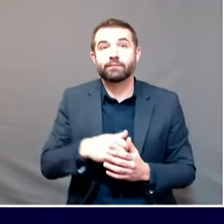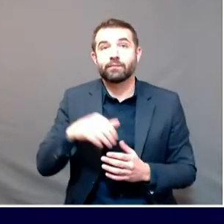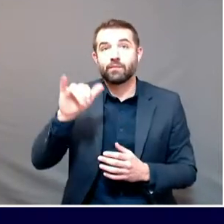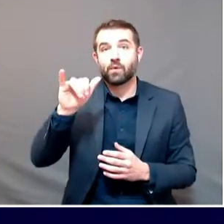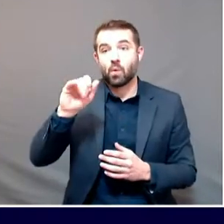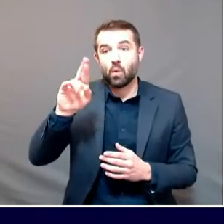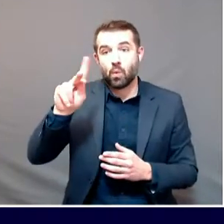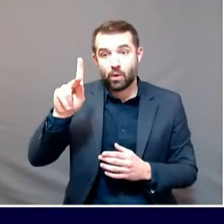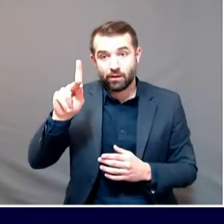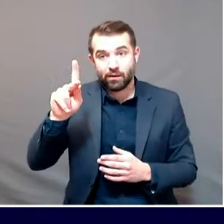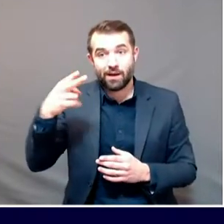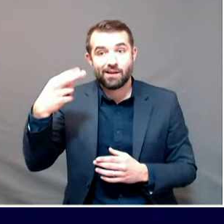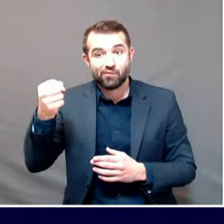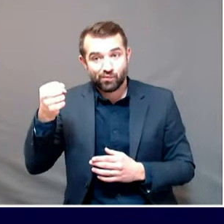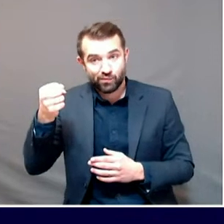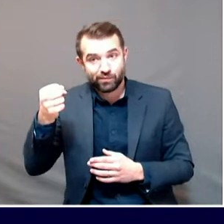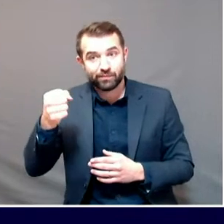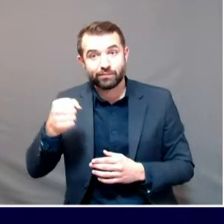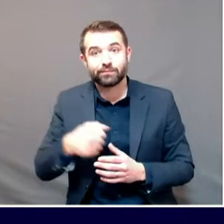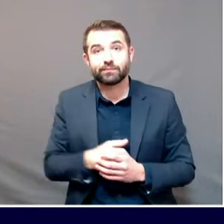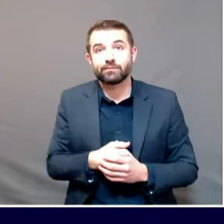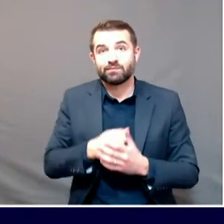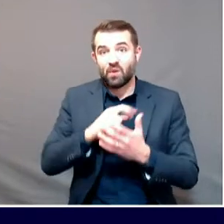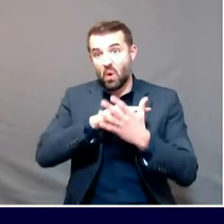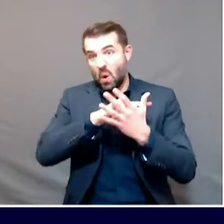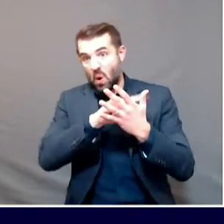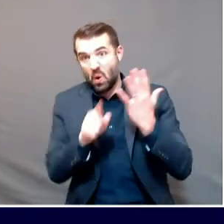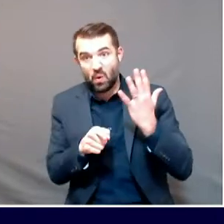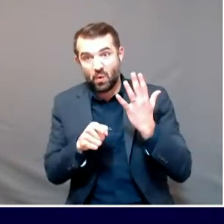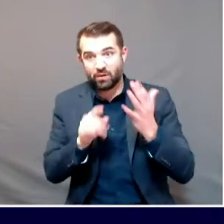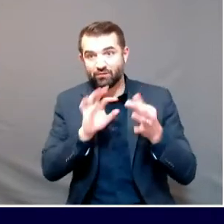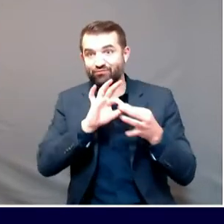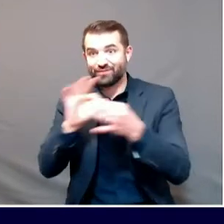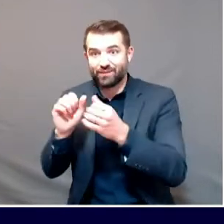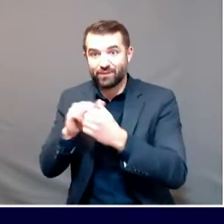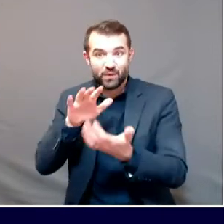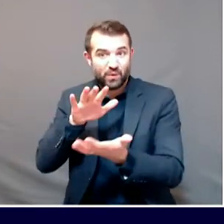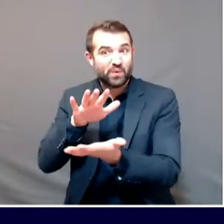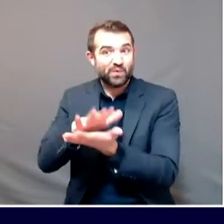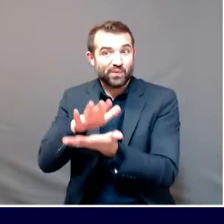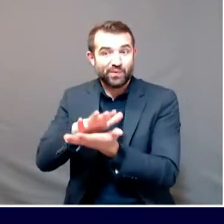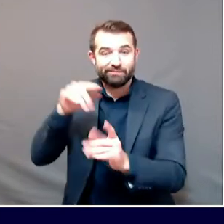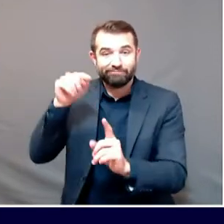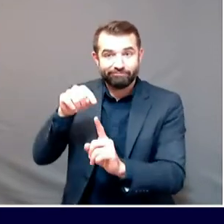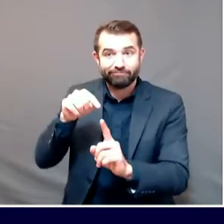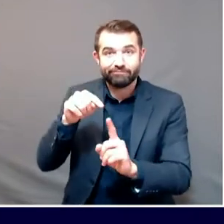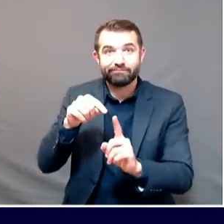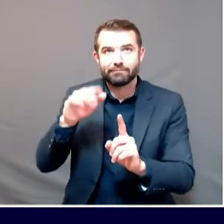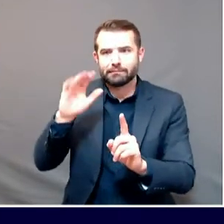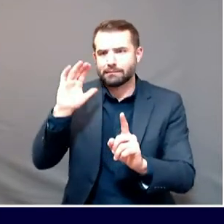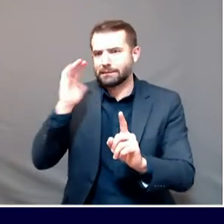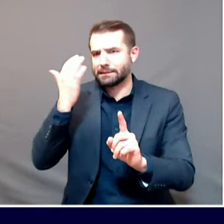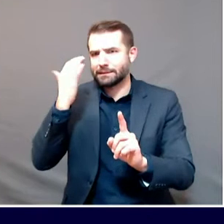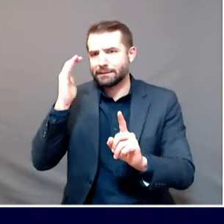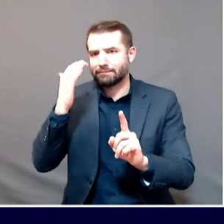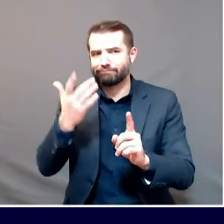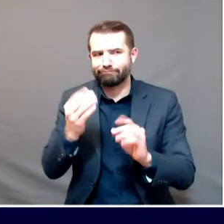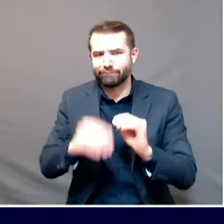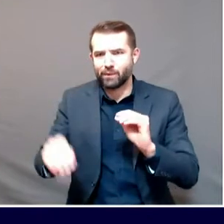these outbreaks in schools, because on first blush, it appears that the number of outbreaks in schools is